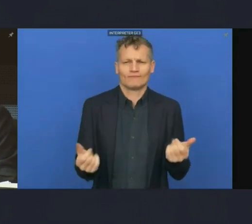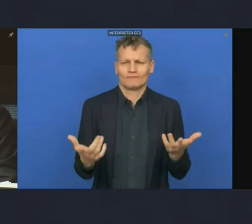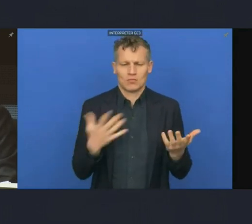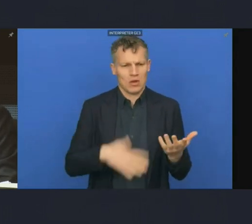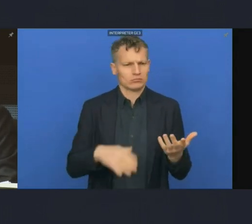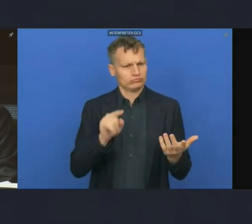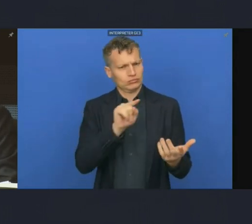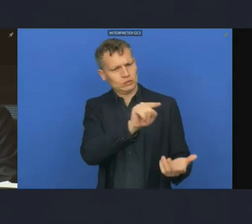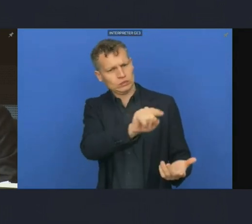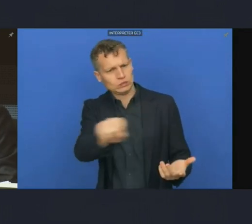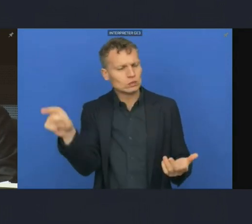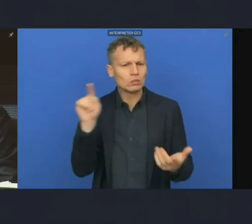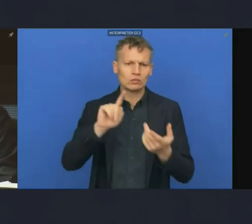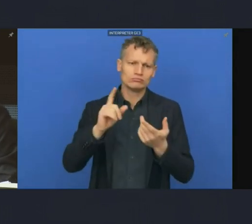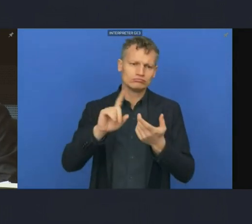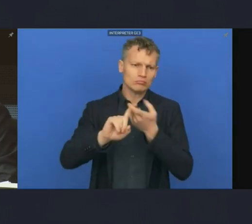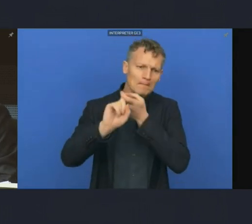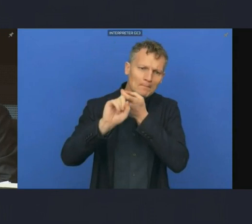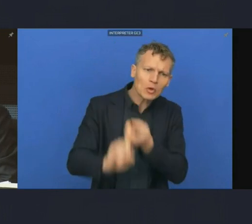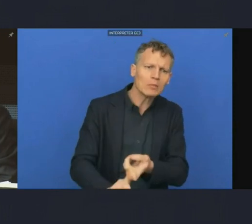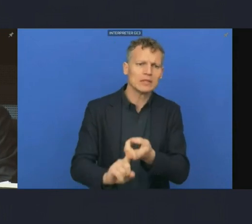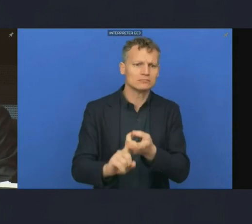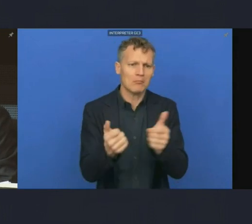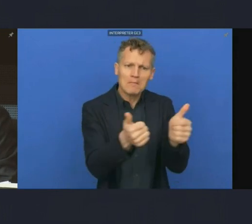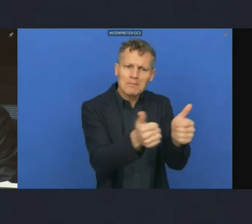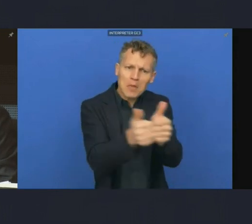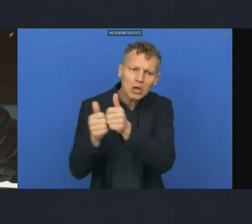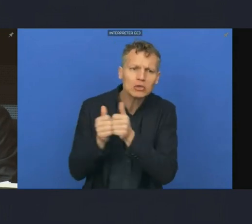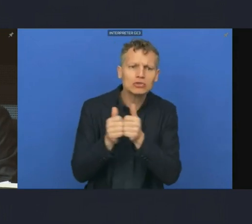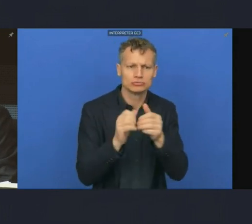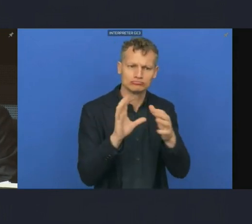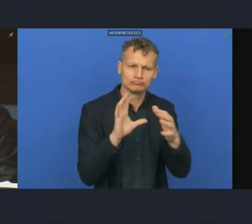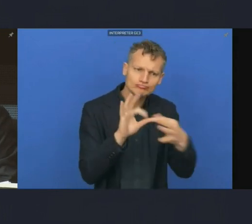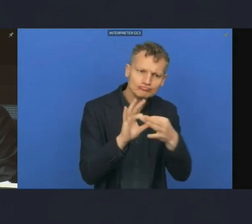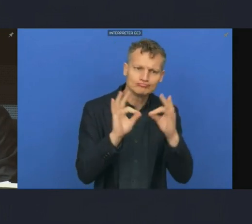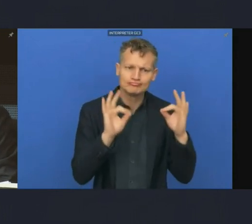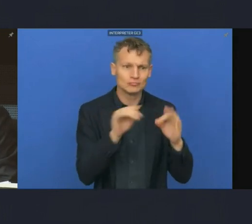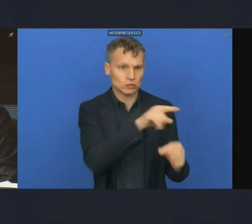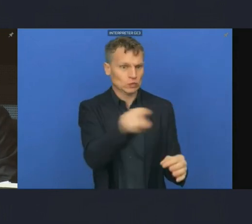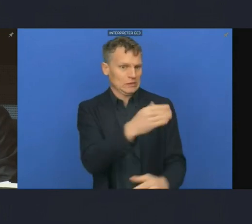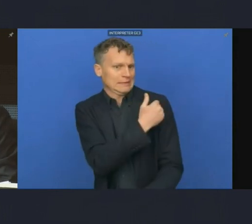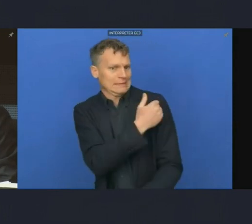our partners in projects, and I think we have made a very important step forward